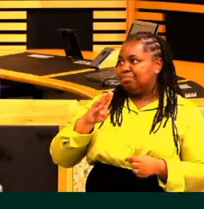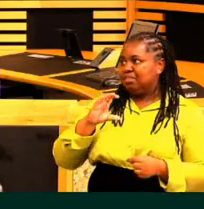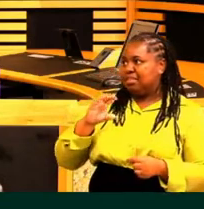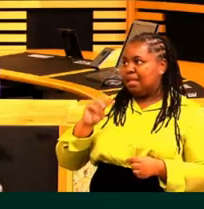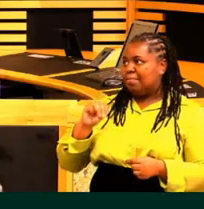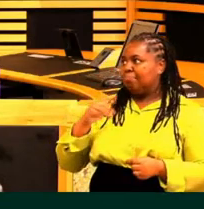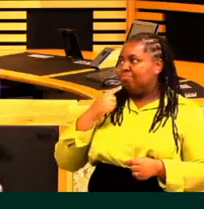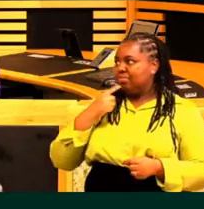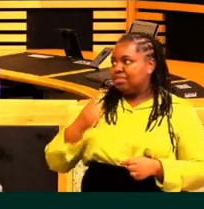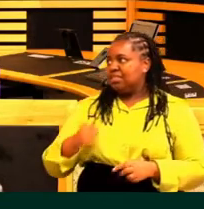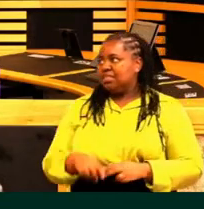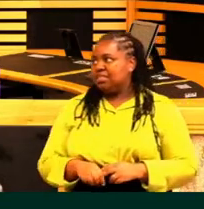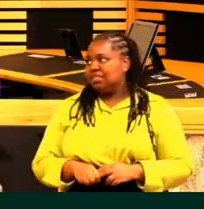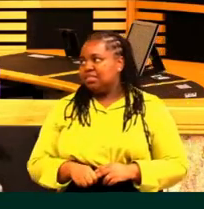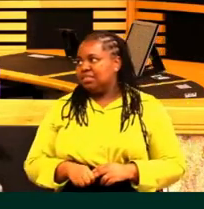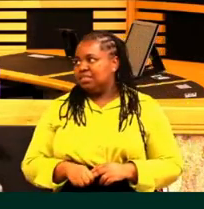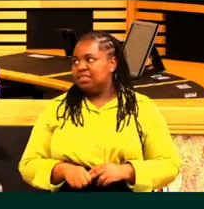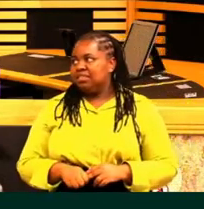to say